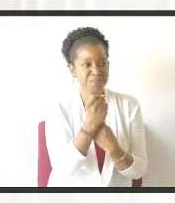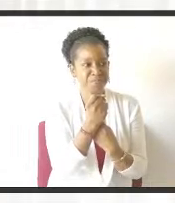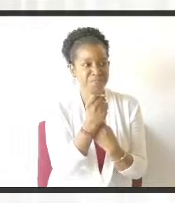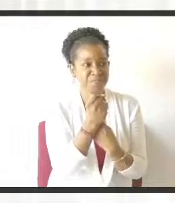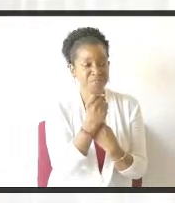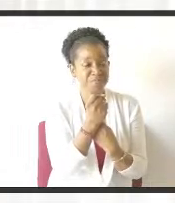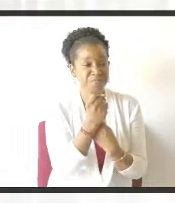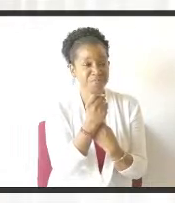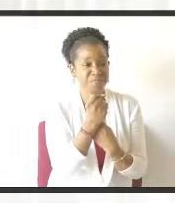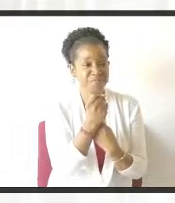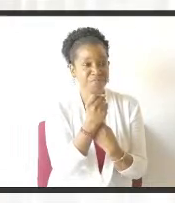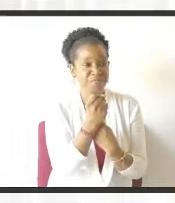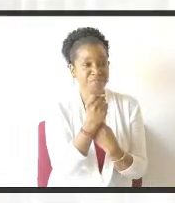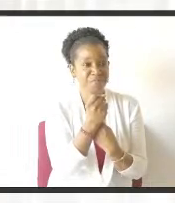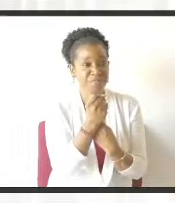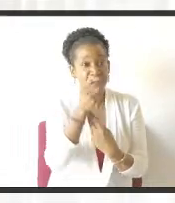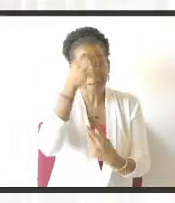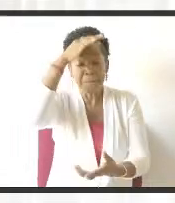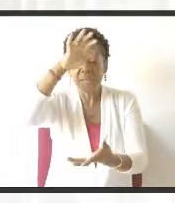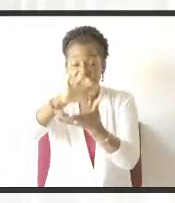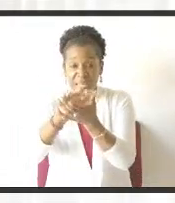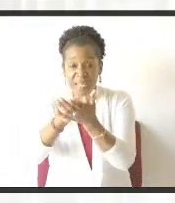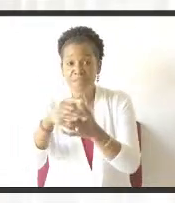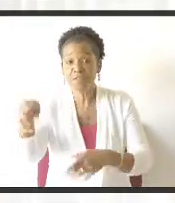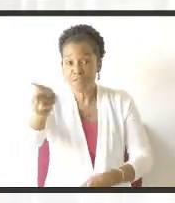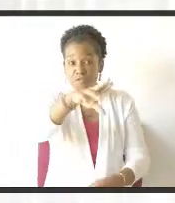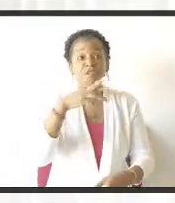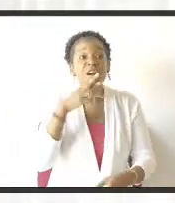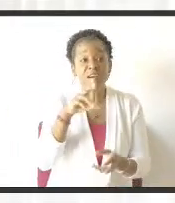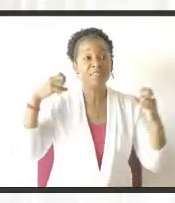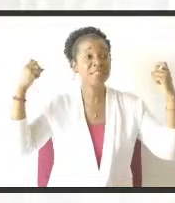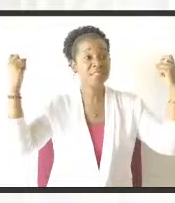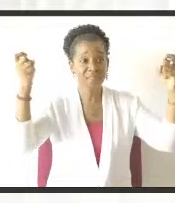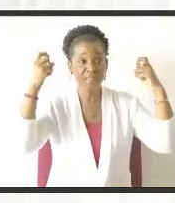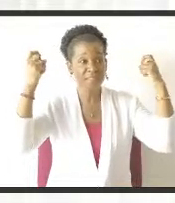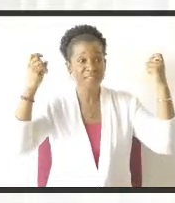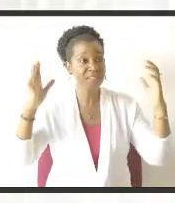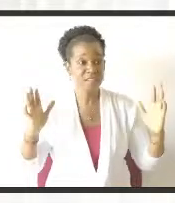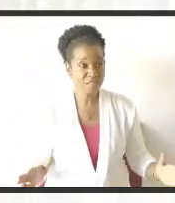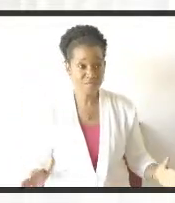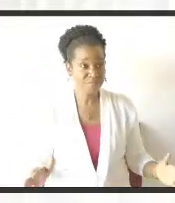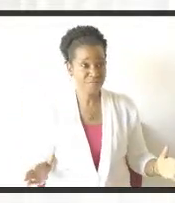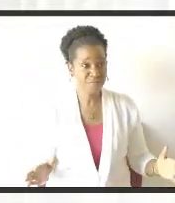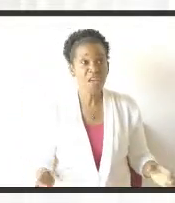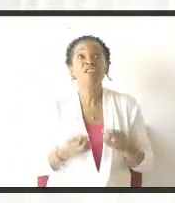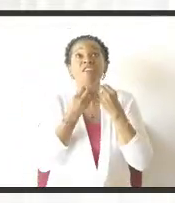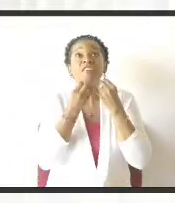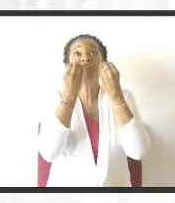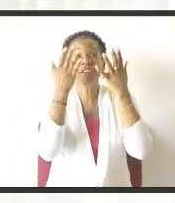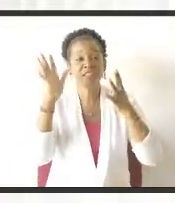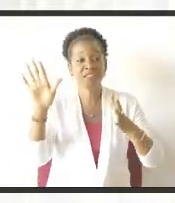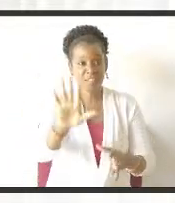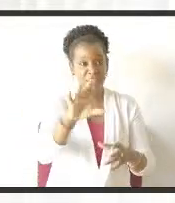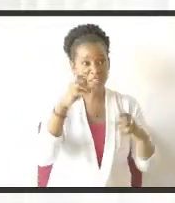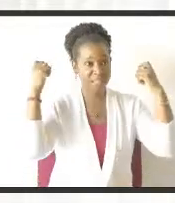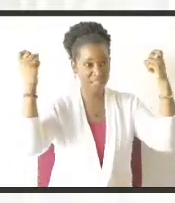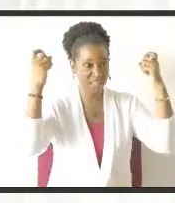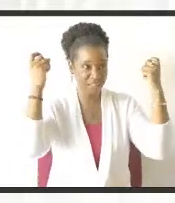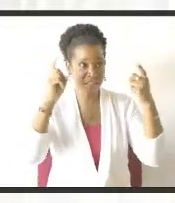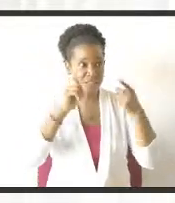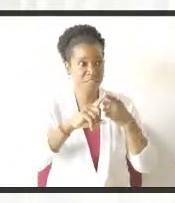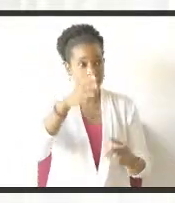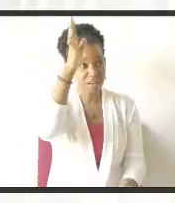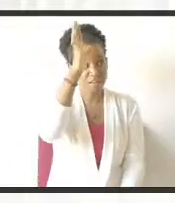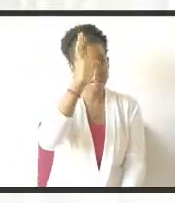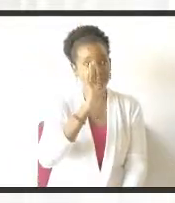Embrace and follow the formula given by Paul in 1 Corinthians 9, that of making spiritual victory your